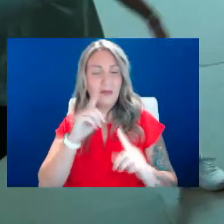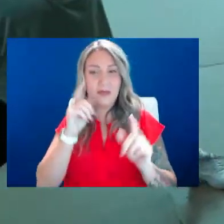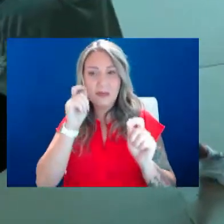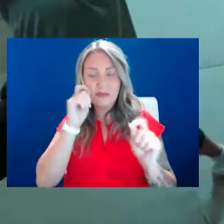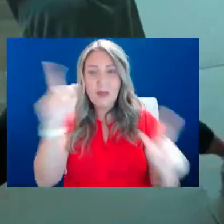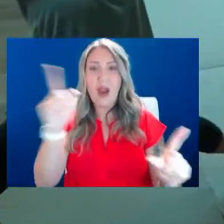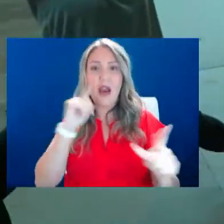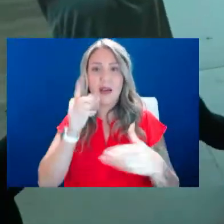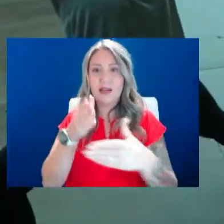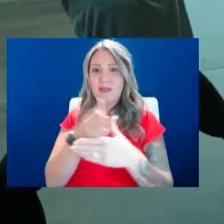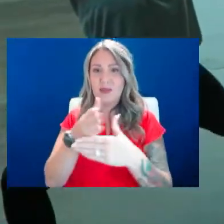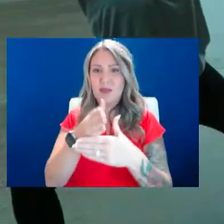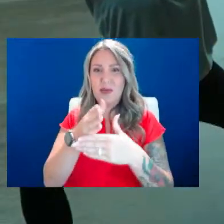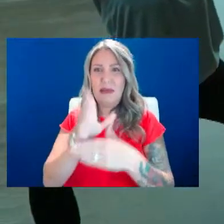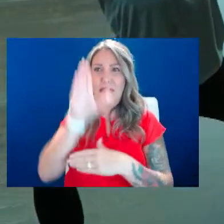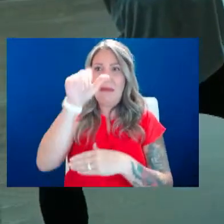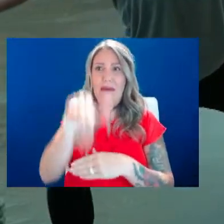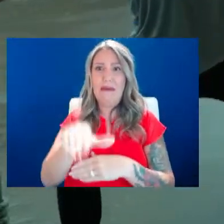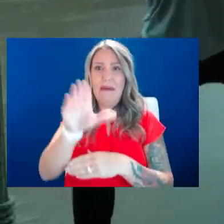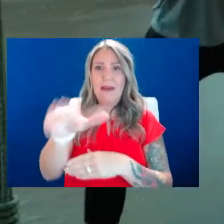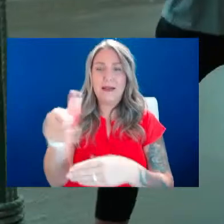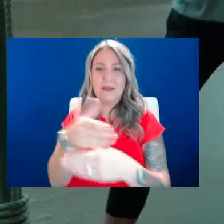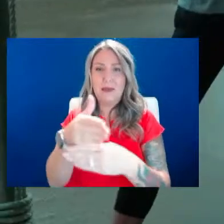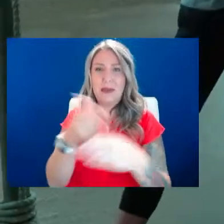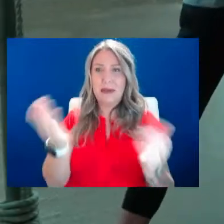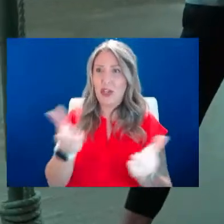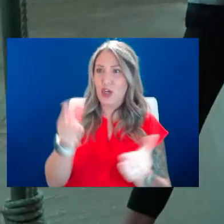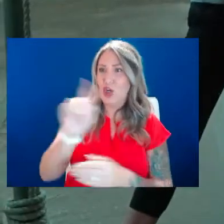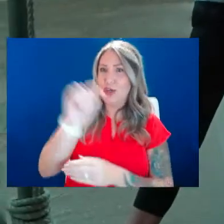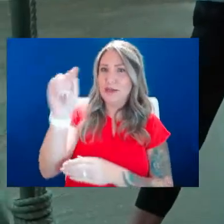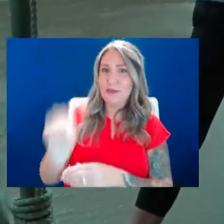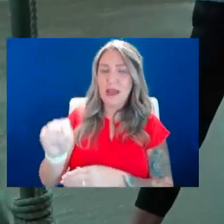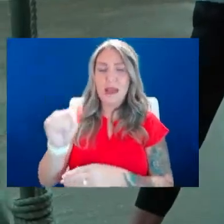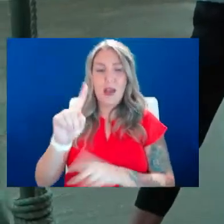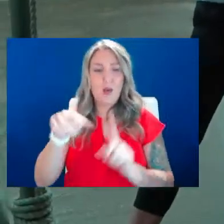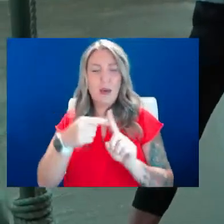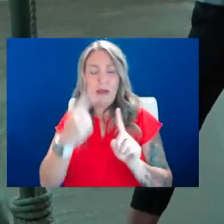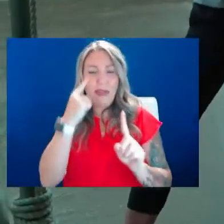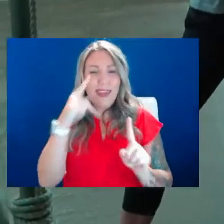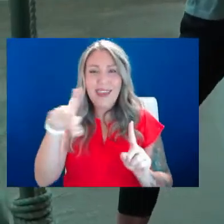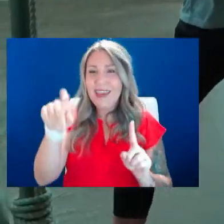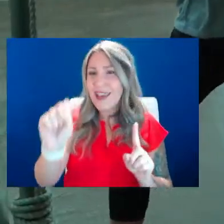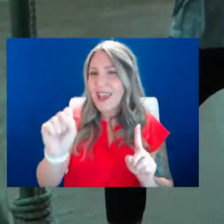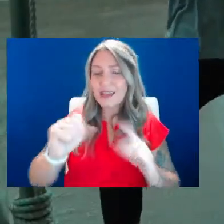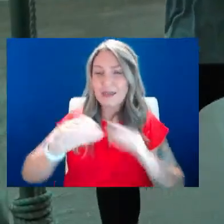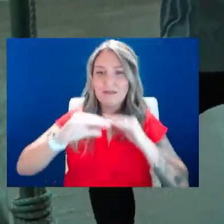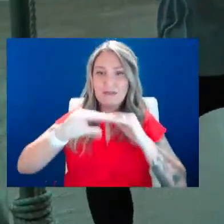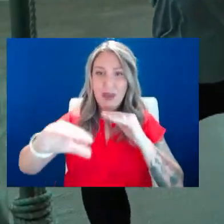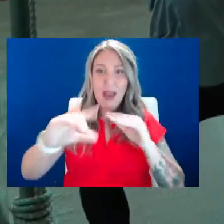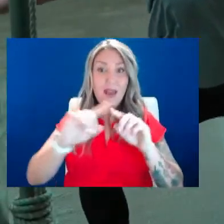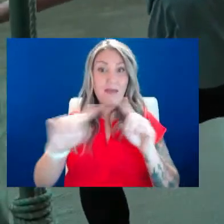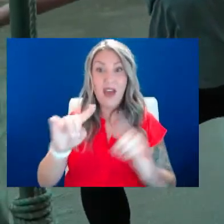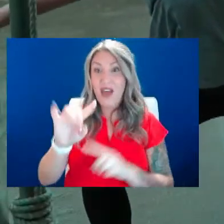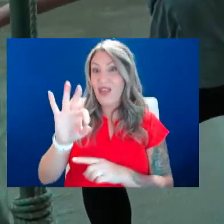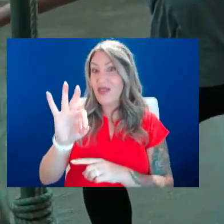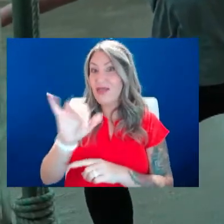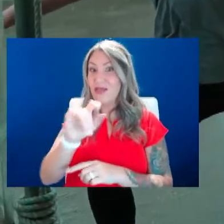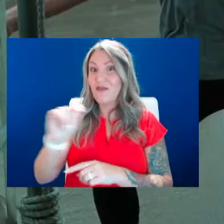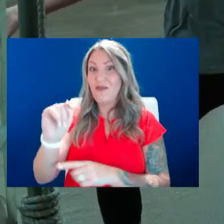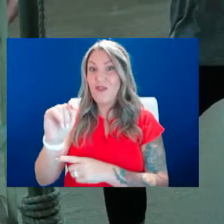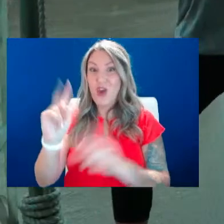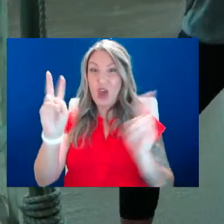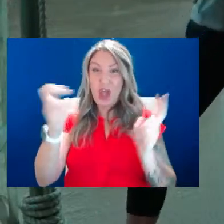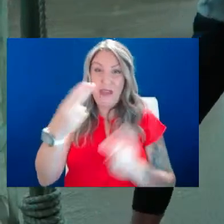think when they hear of Kansas, they think of being very flat, but those Flint Hills are in there as well. Yep, they'll get